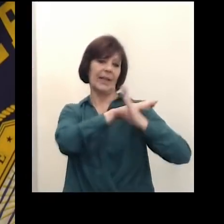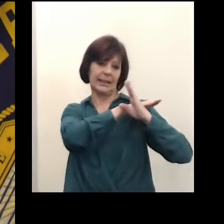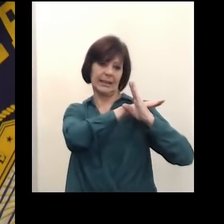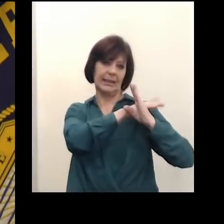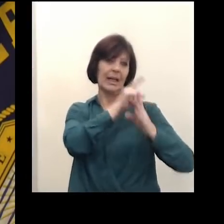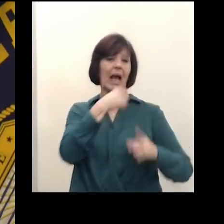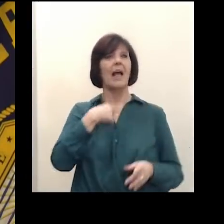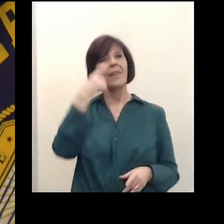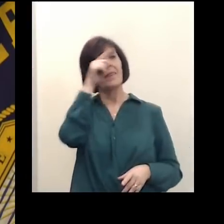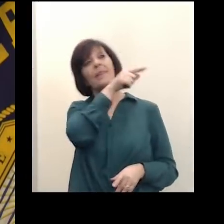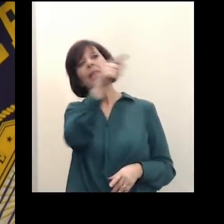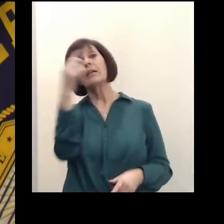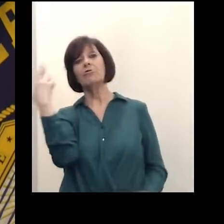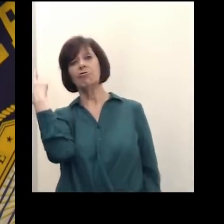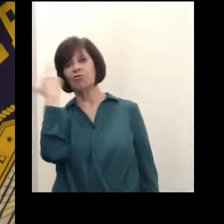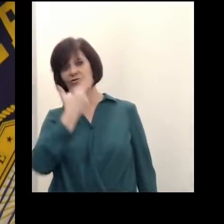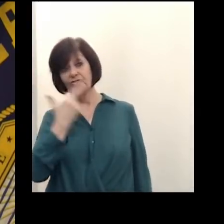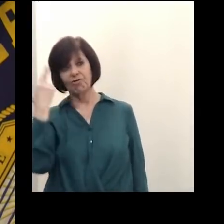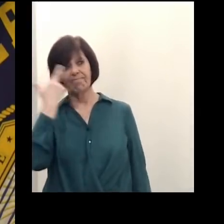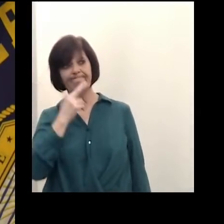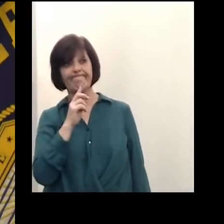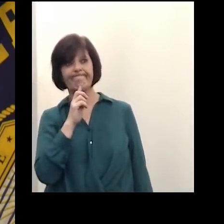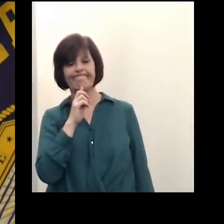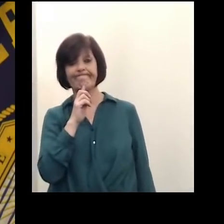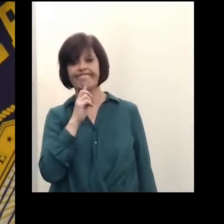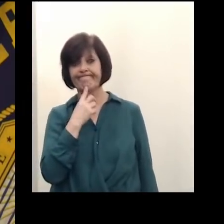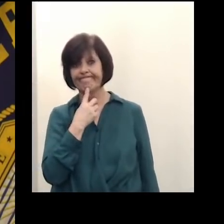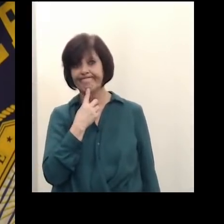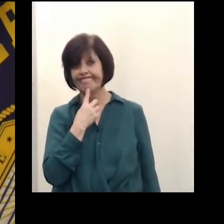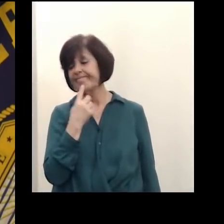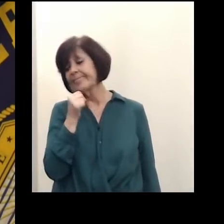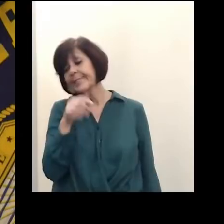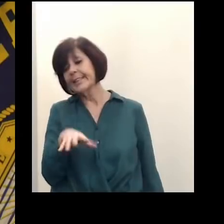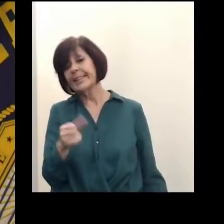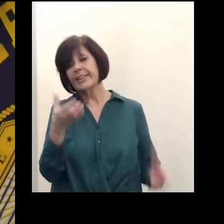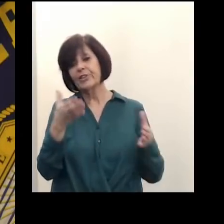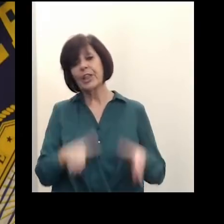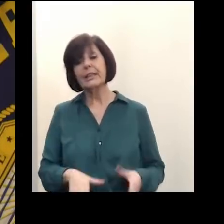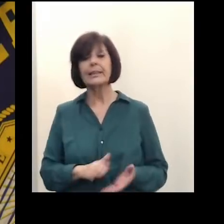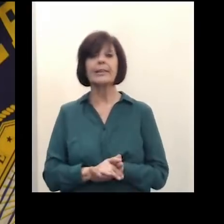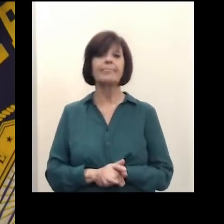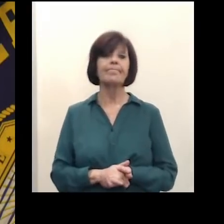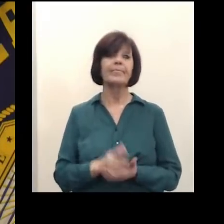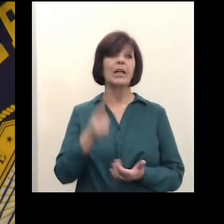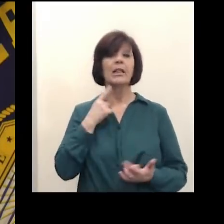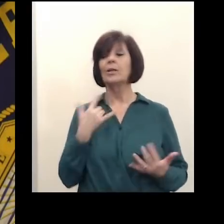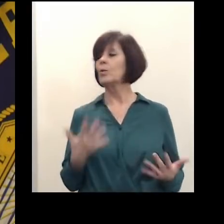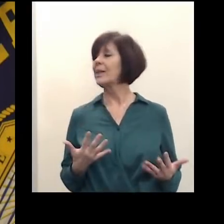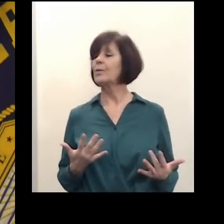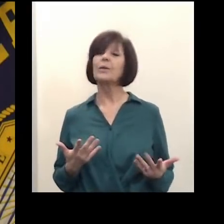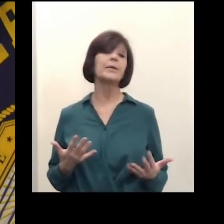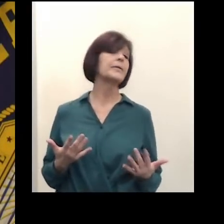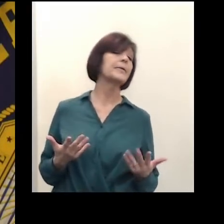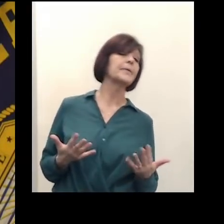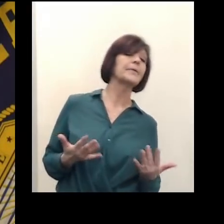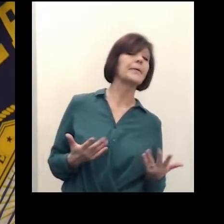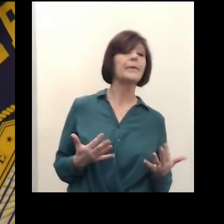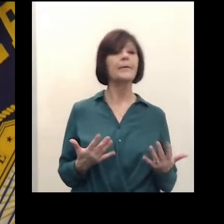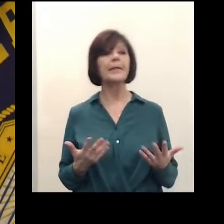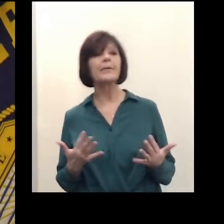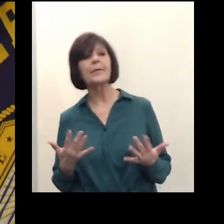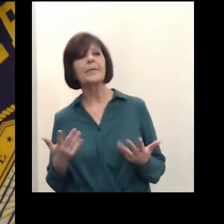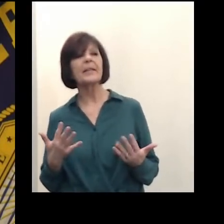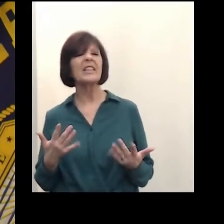realize the severity of the situation, and they're not taking any chances. They may have waited a long time. Maybe they know someone who